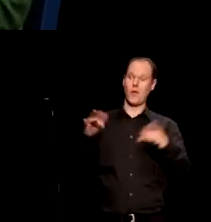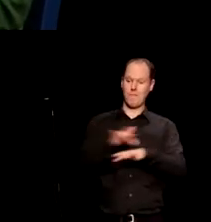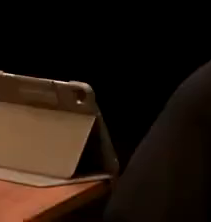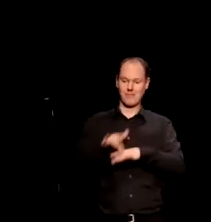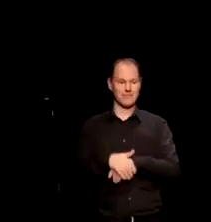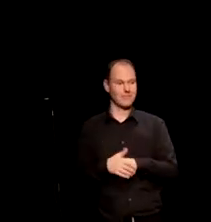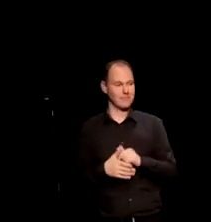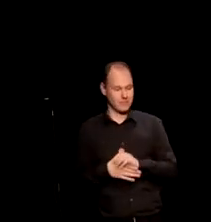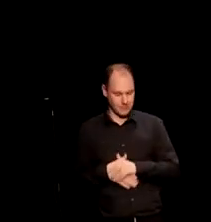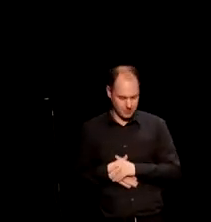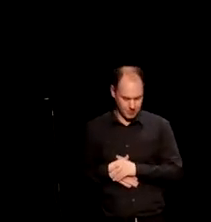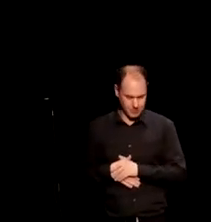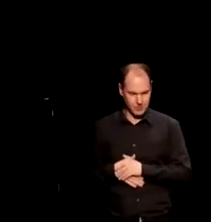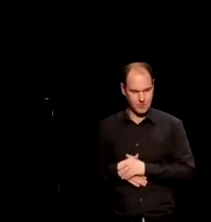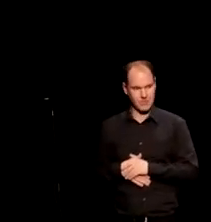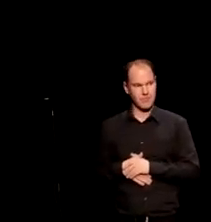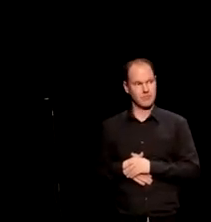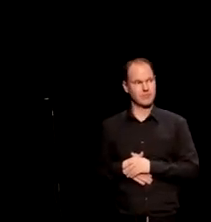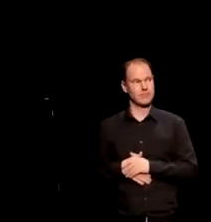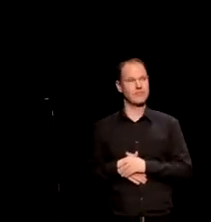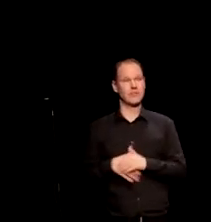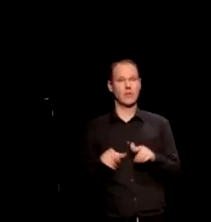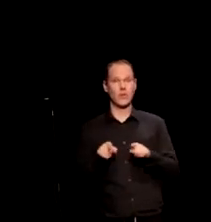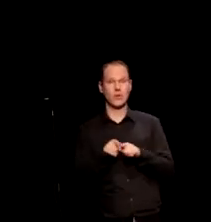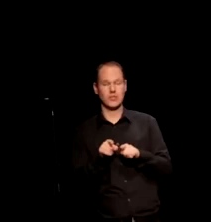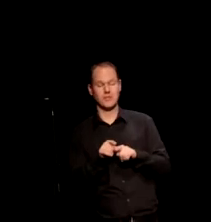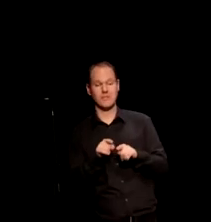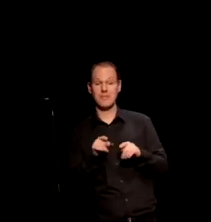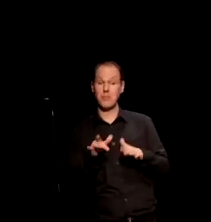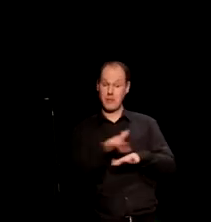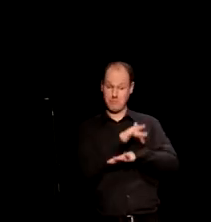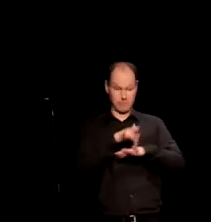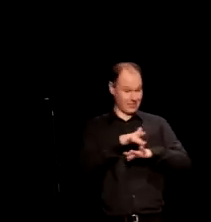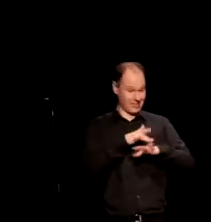I think there's something about taking the work to people.